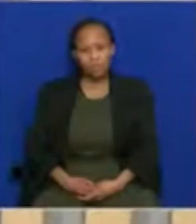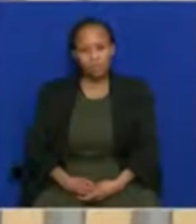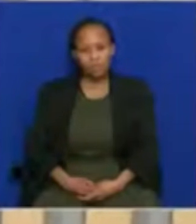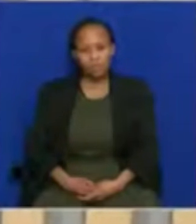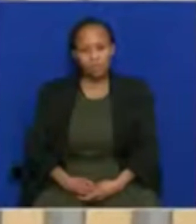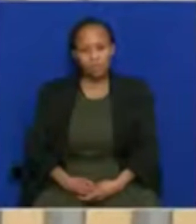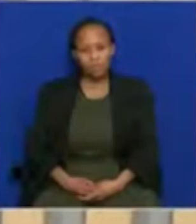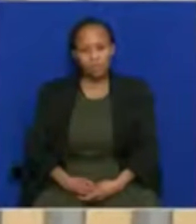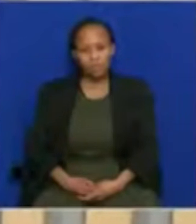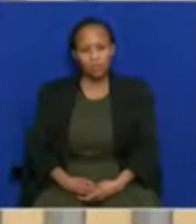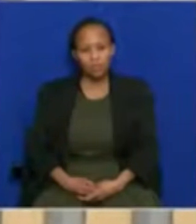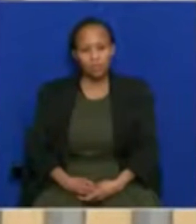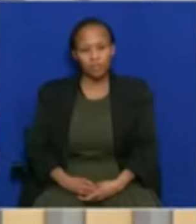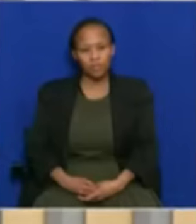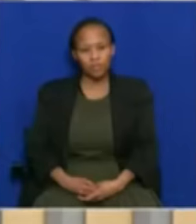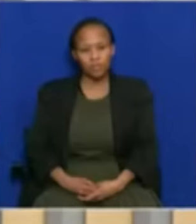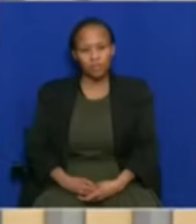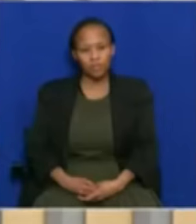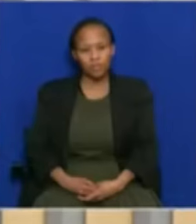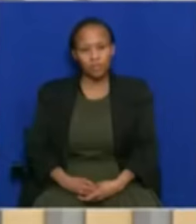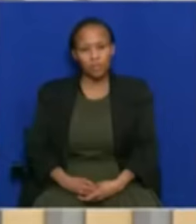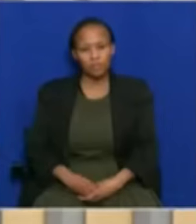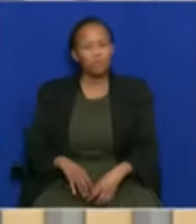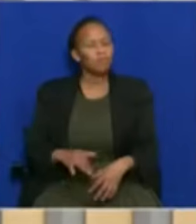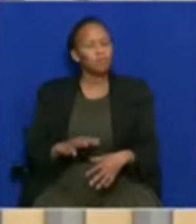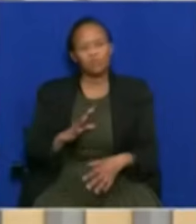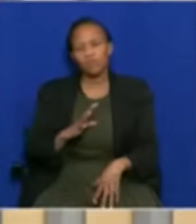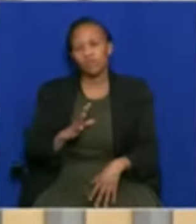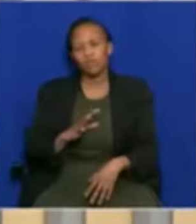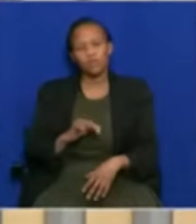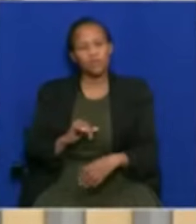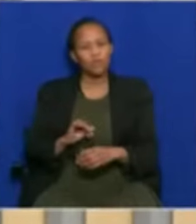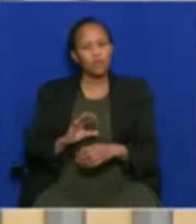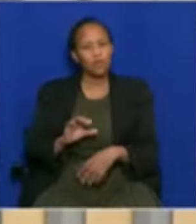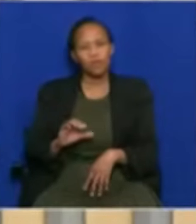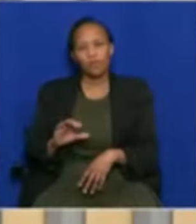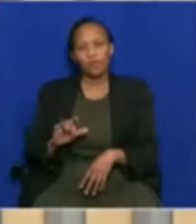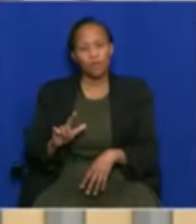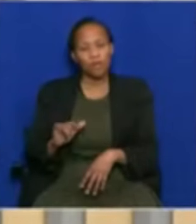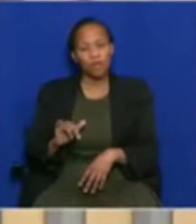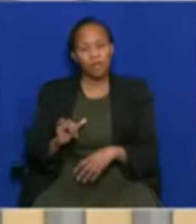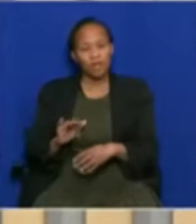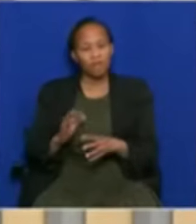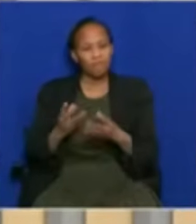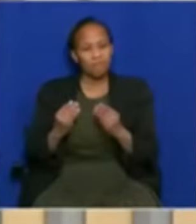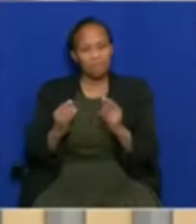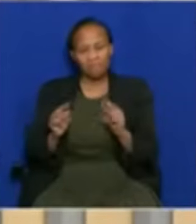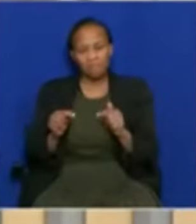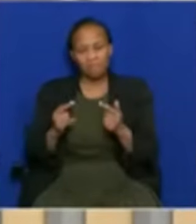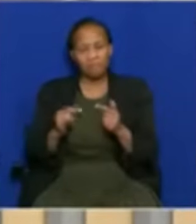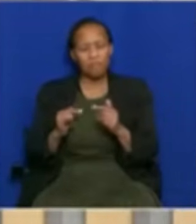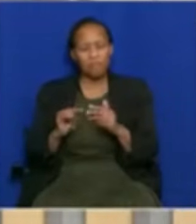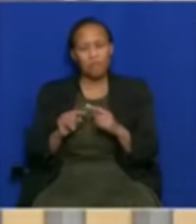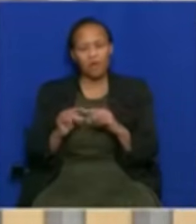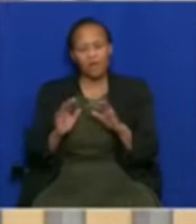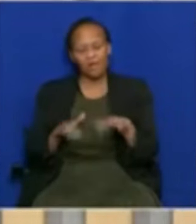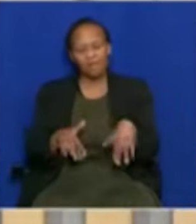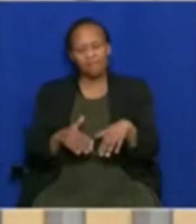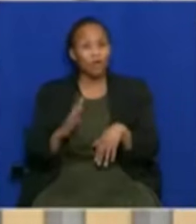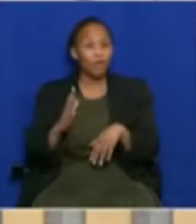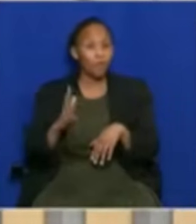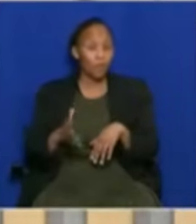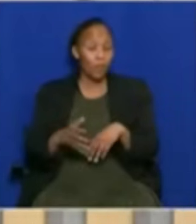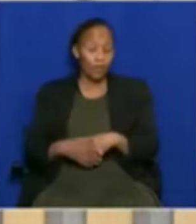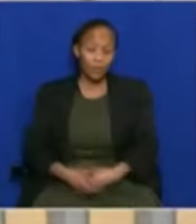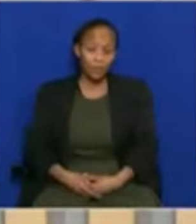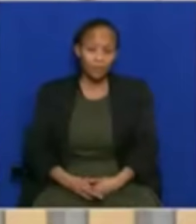It's okay, Colonel. If you can't immediately locate it, I'll leave the point. Let's move to the next. Okay. Okay.